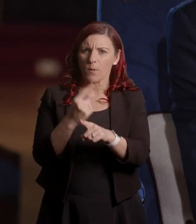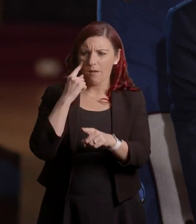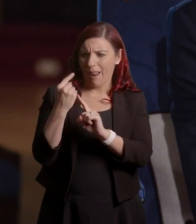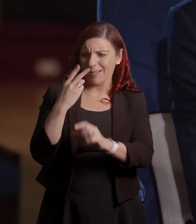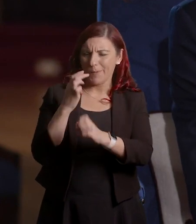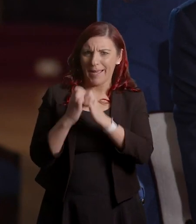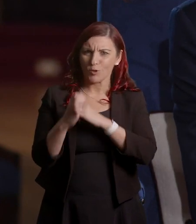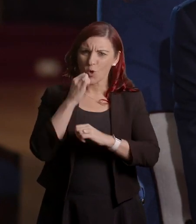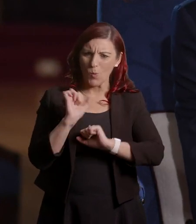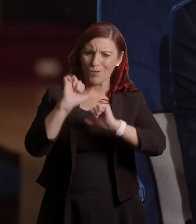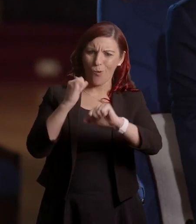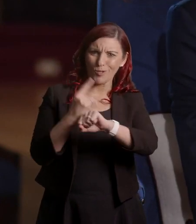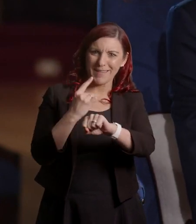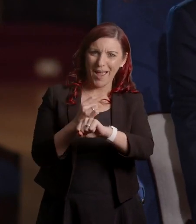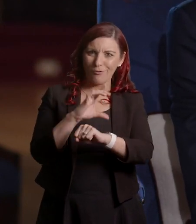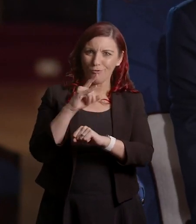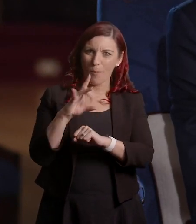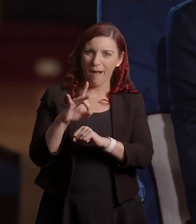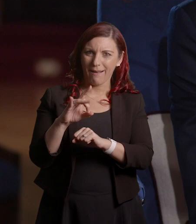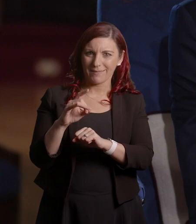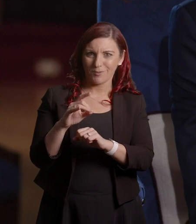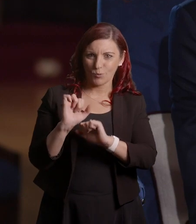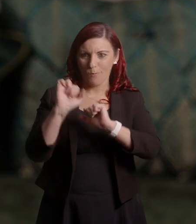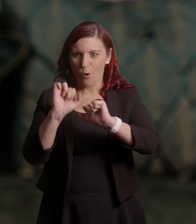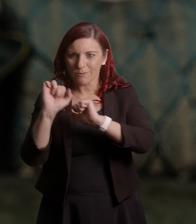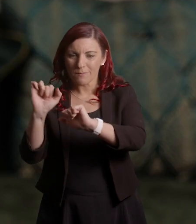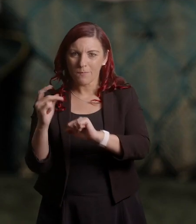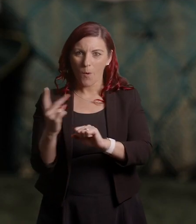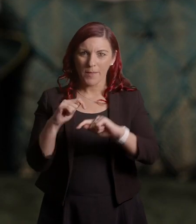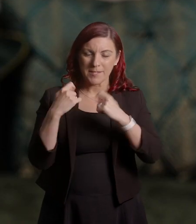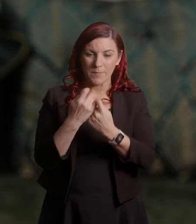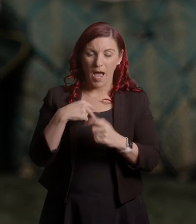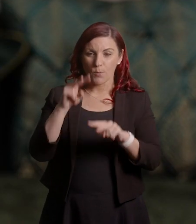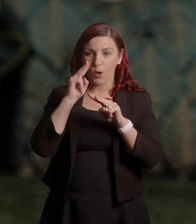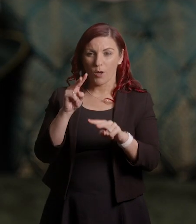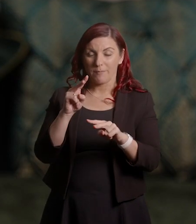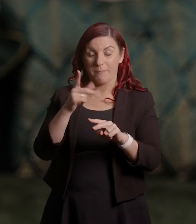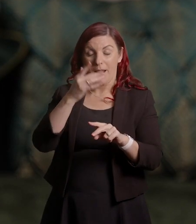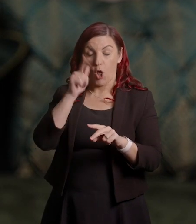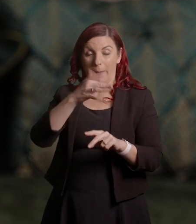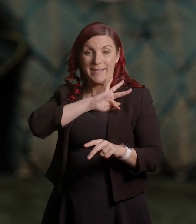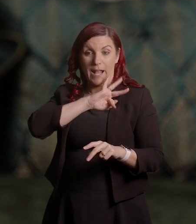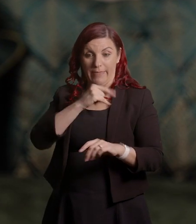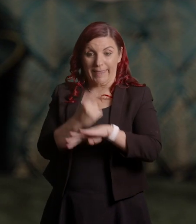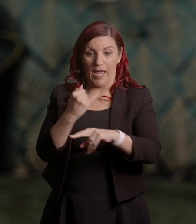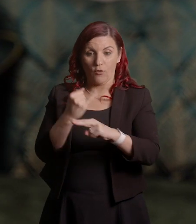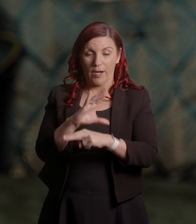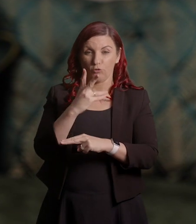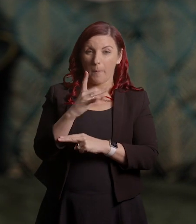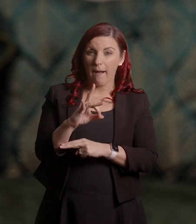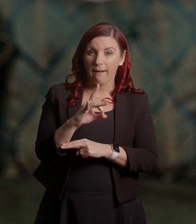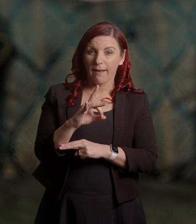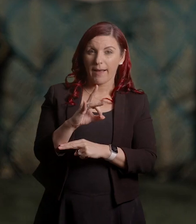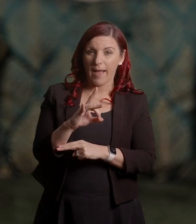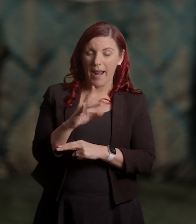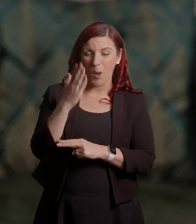there was no fans in Croke Park to cheer on both teams. I was lucky enough to be in Croke Park for both games, and the fans